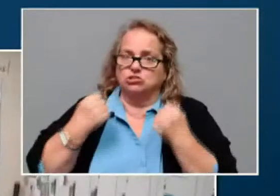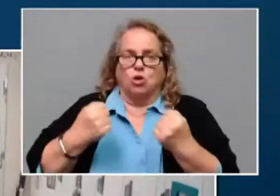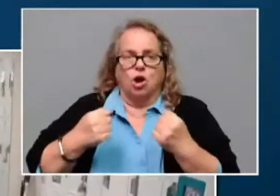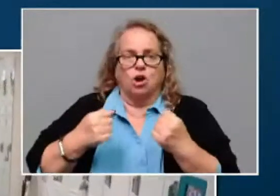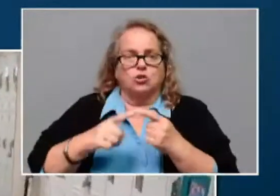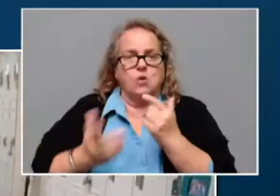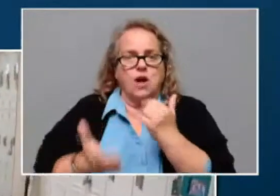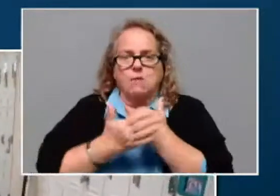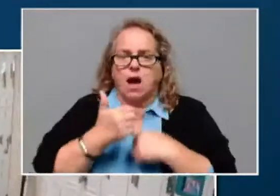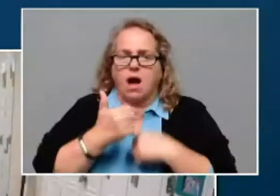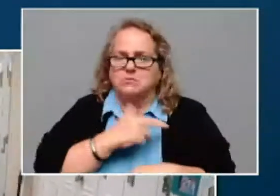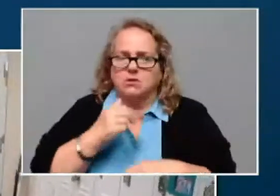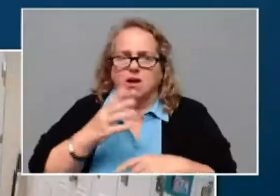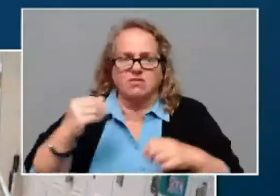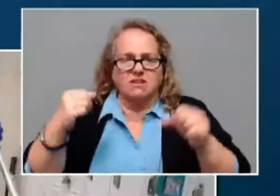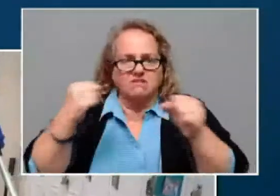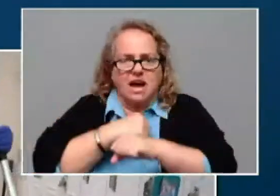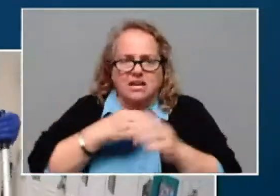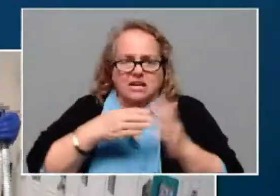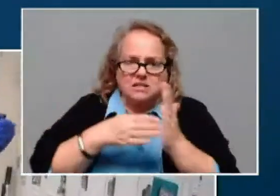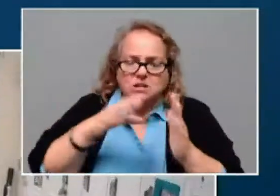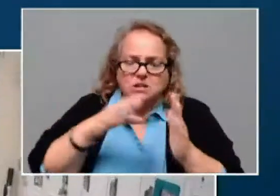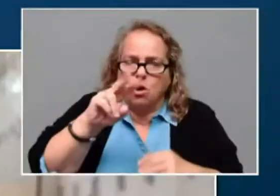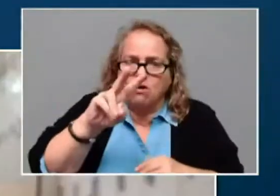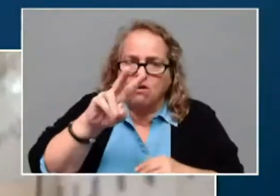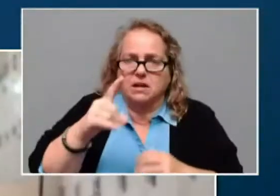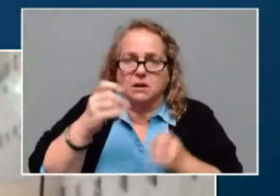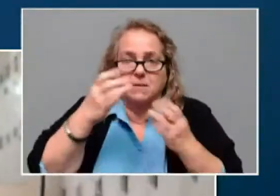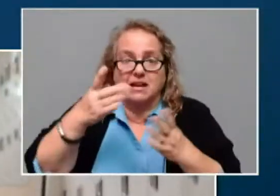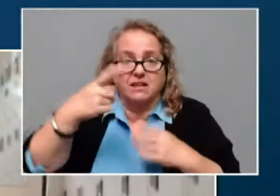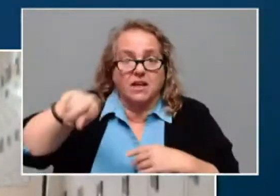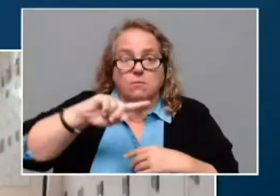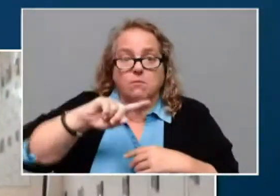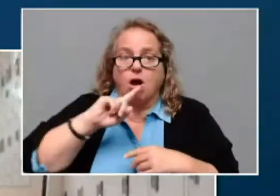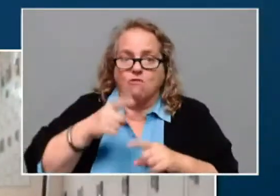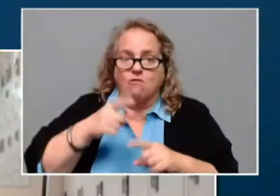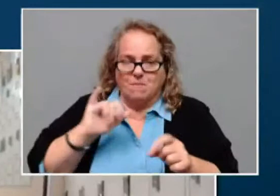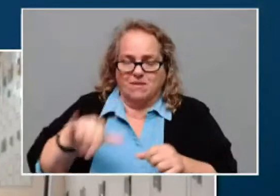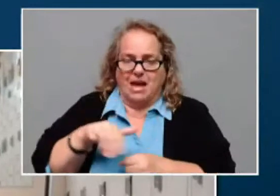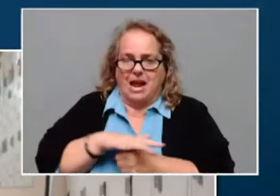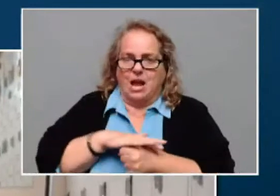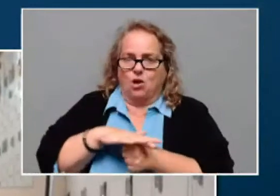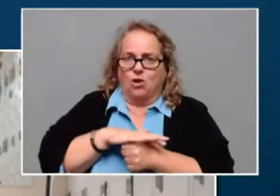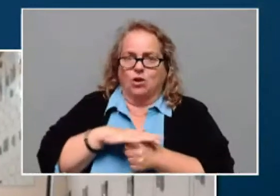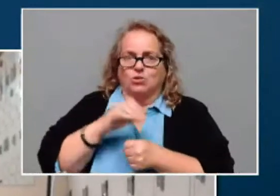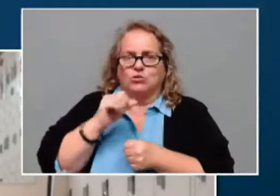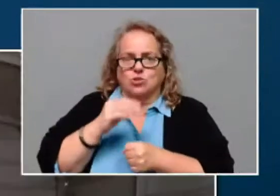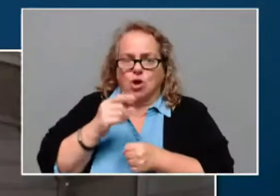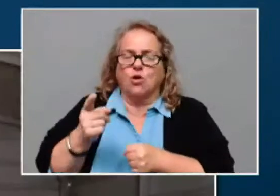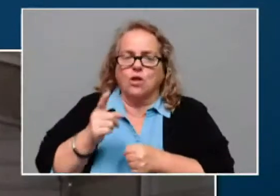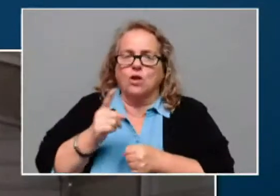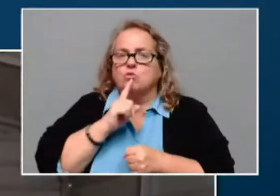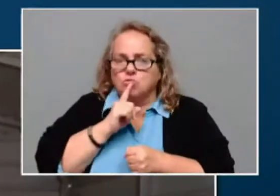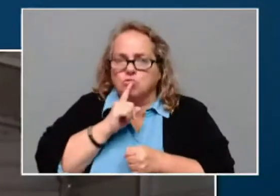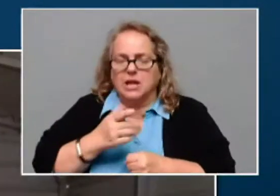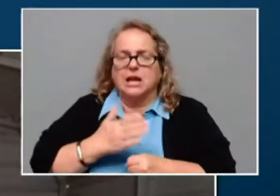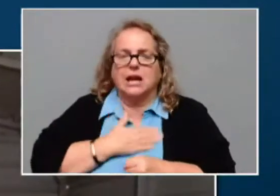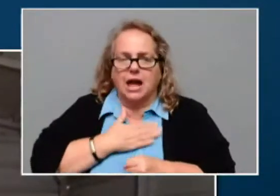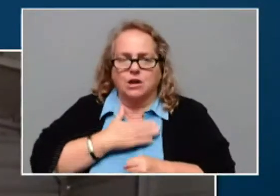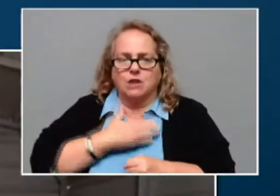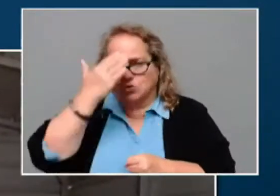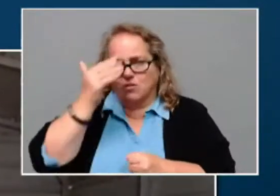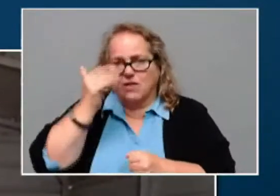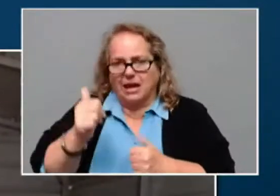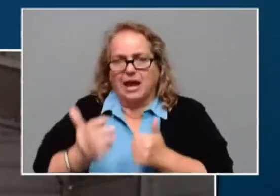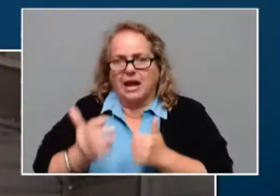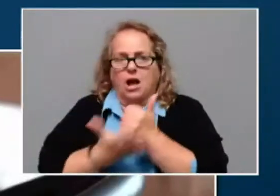fight against COVID-19. A lot of them are actually around from these areas, so they're really glad to know that they can help their communities.